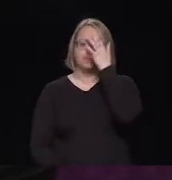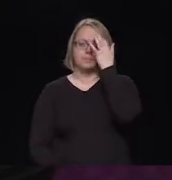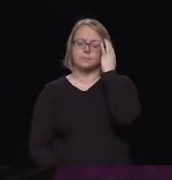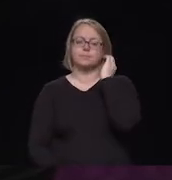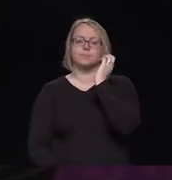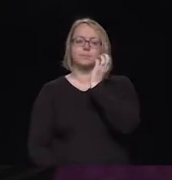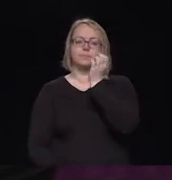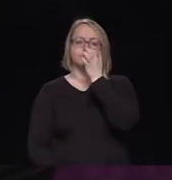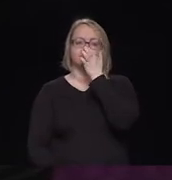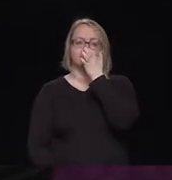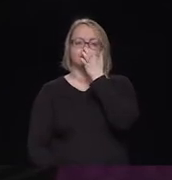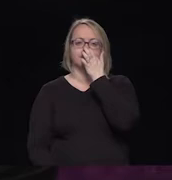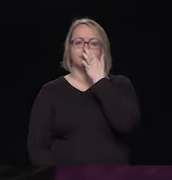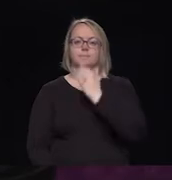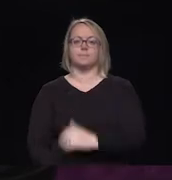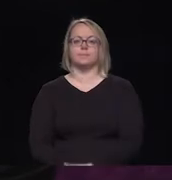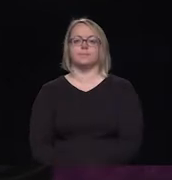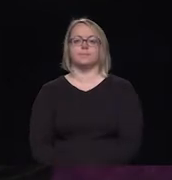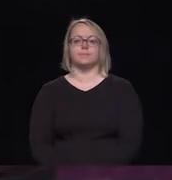Dry it with a paper towel.